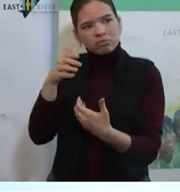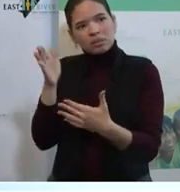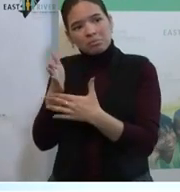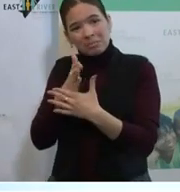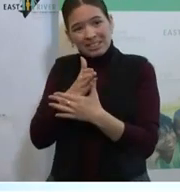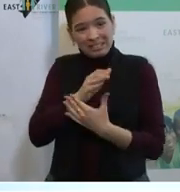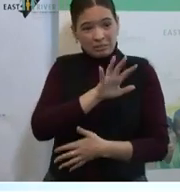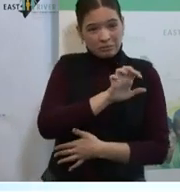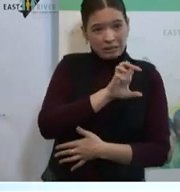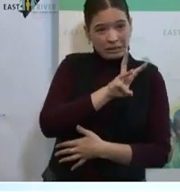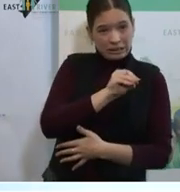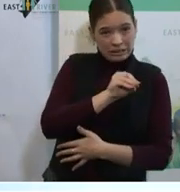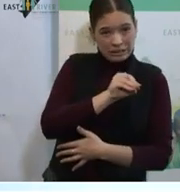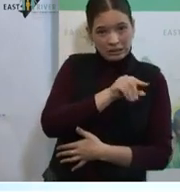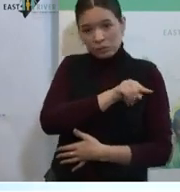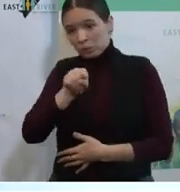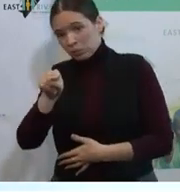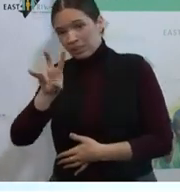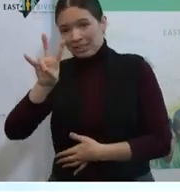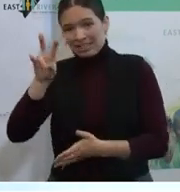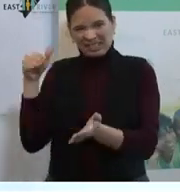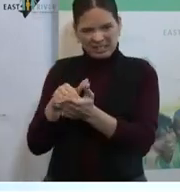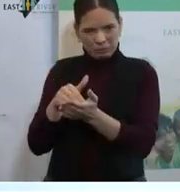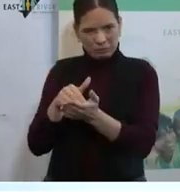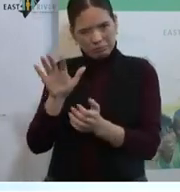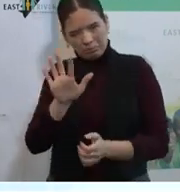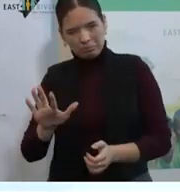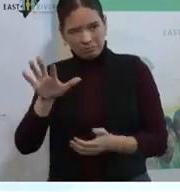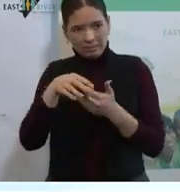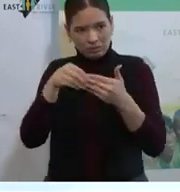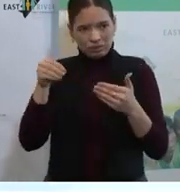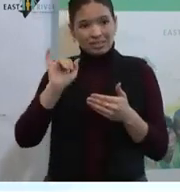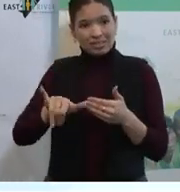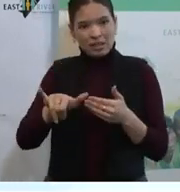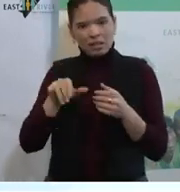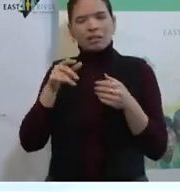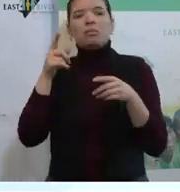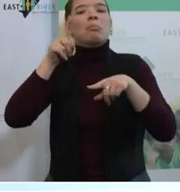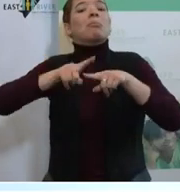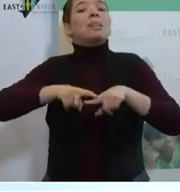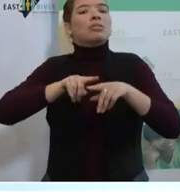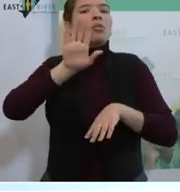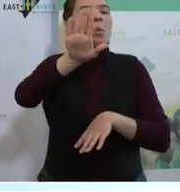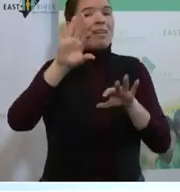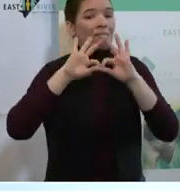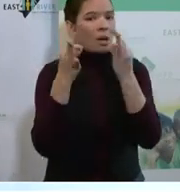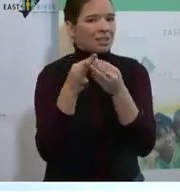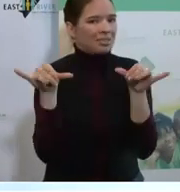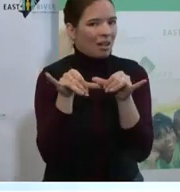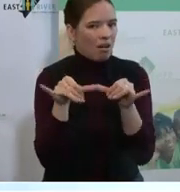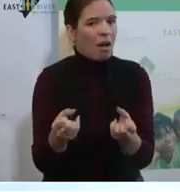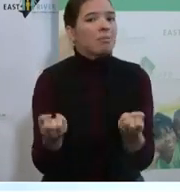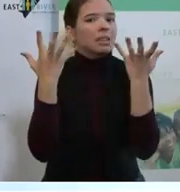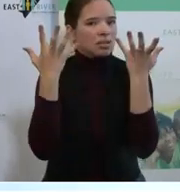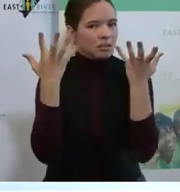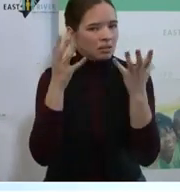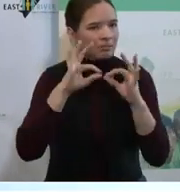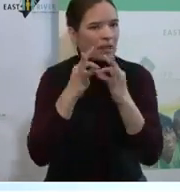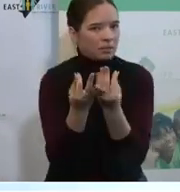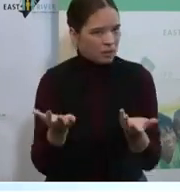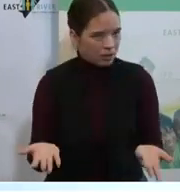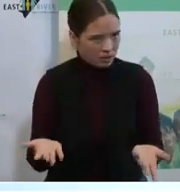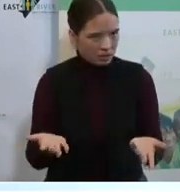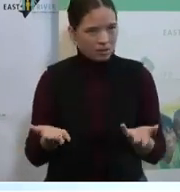$7,000, depending on your family size. Now, who doesn't need $7,000? And that really just requires that